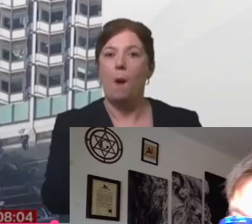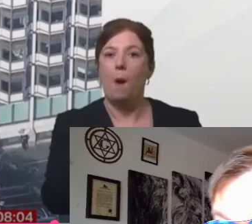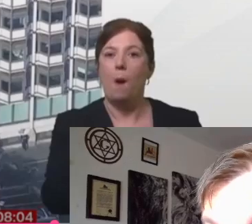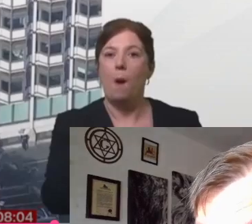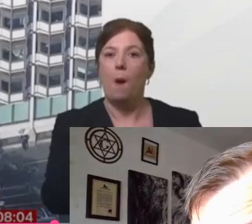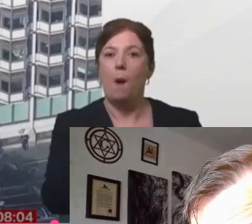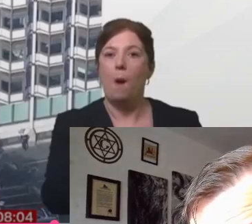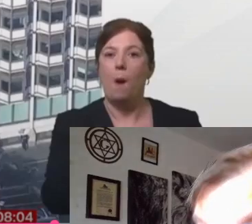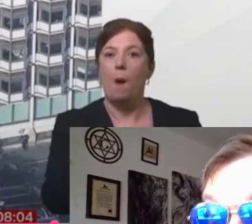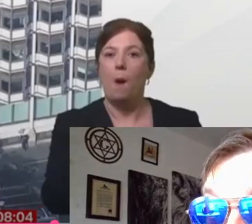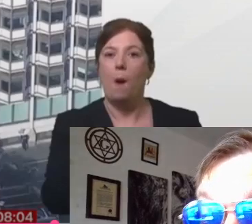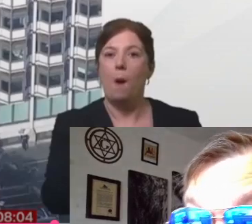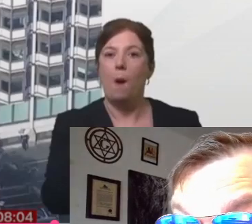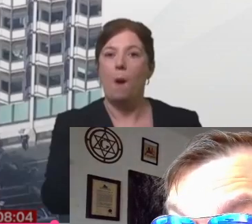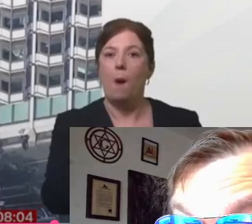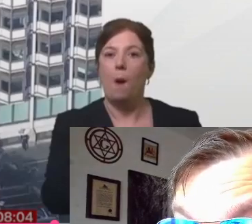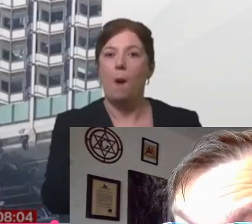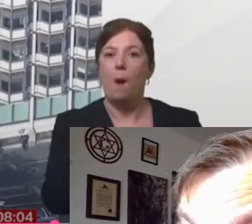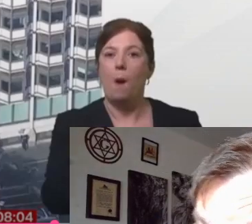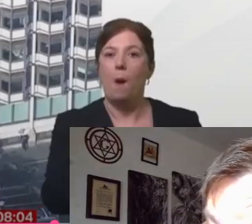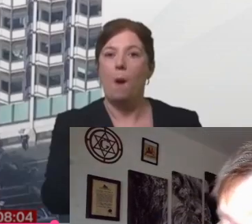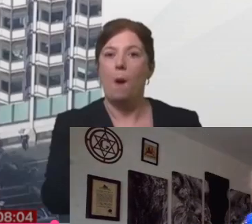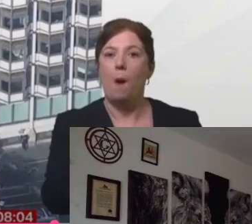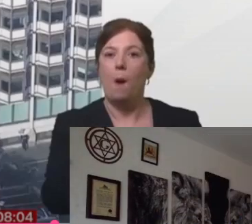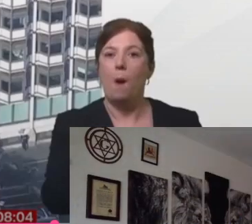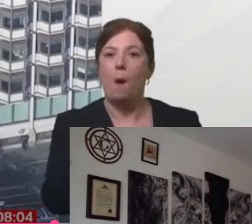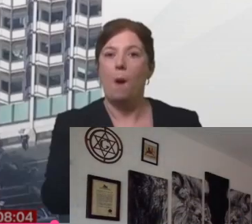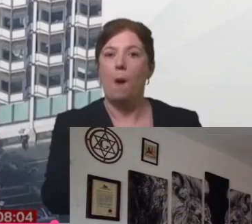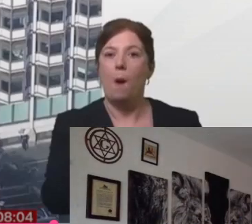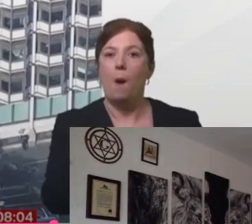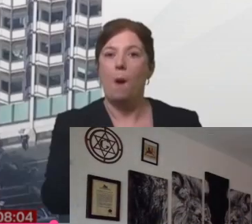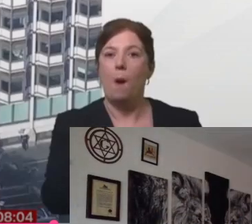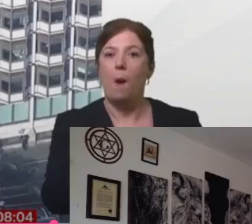fucking carrier pigeons. And that isn't even a fucking joke.